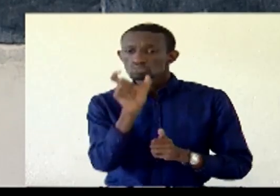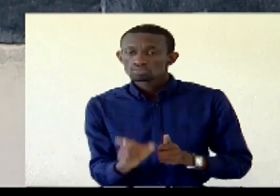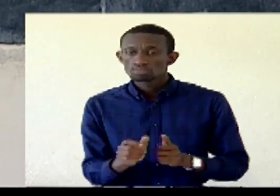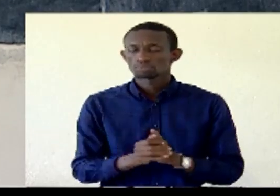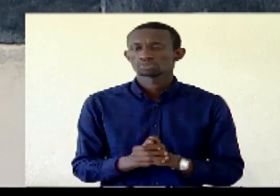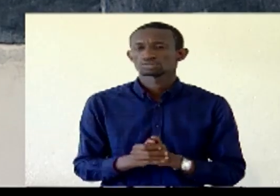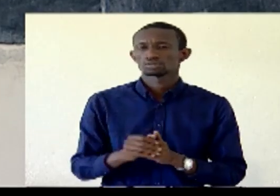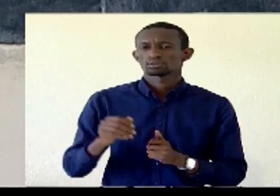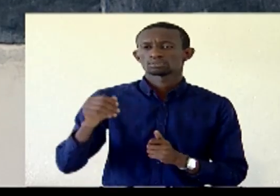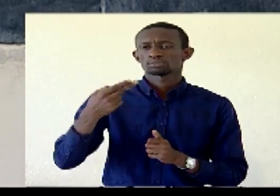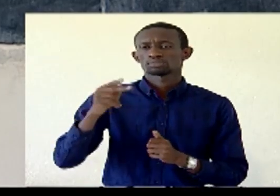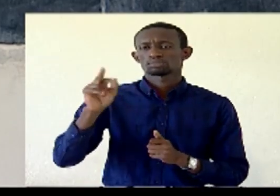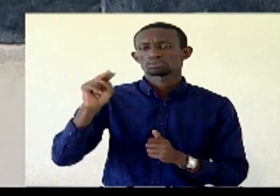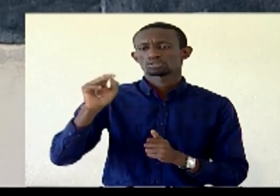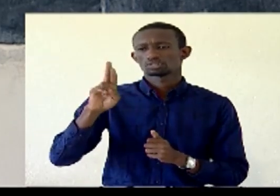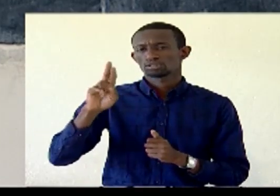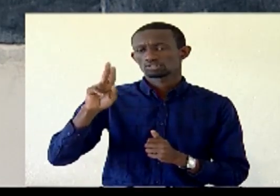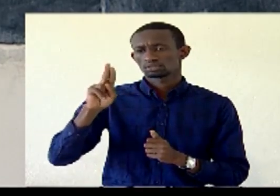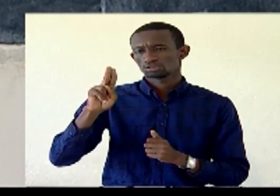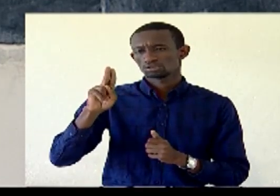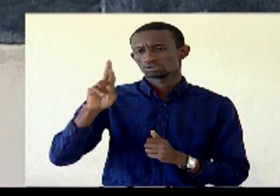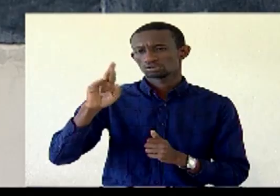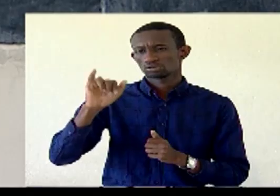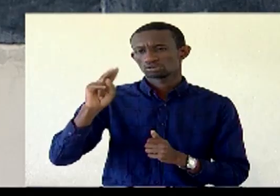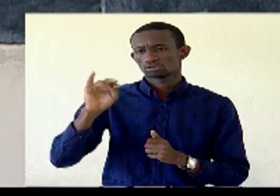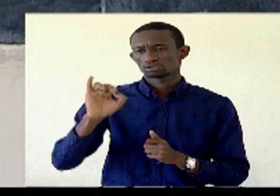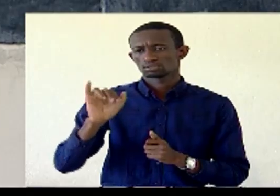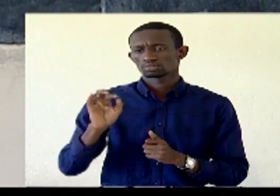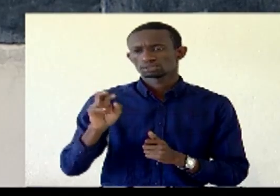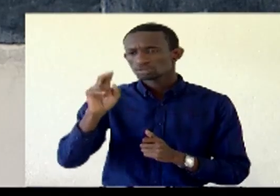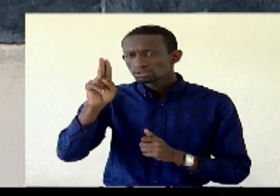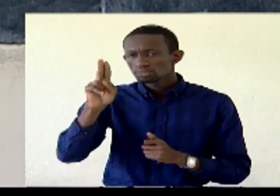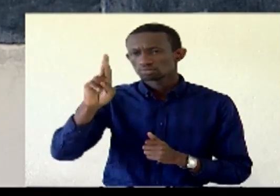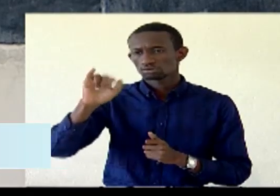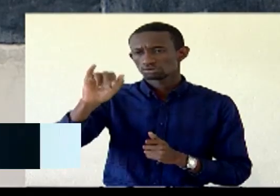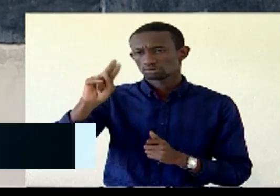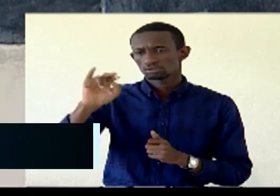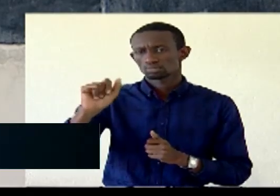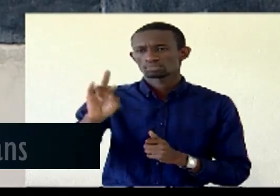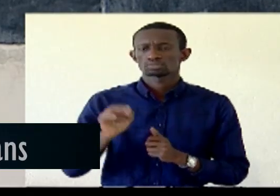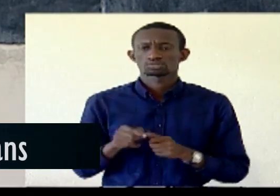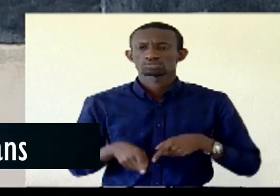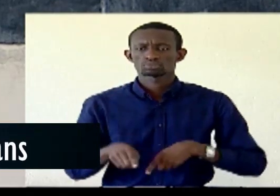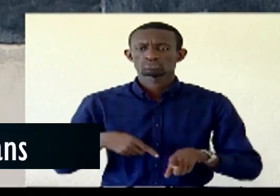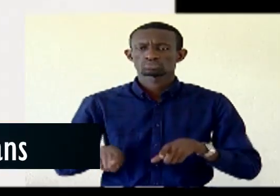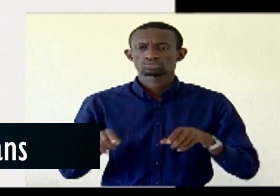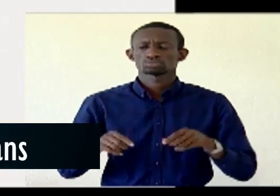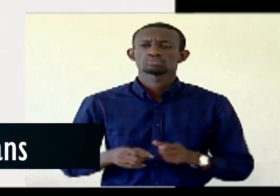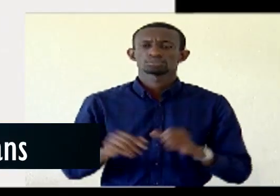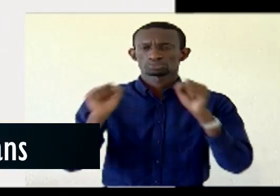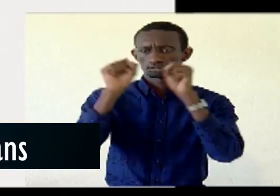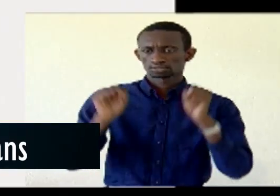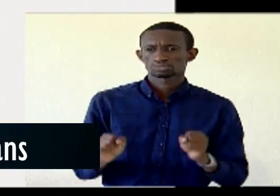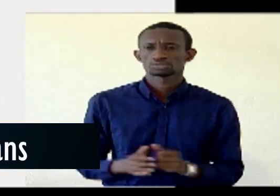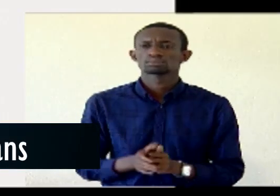are the major components of the human urinary system? So let's first talk about the